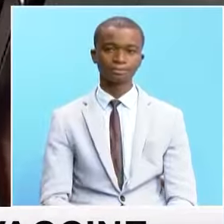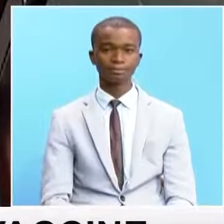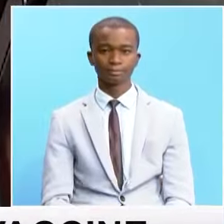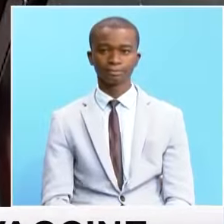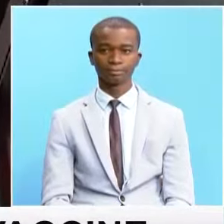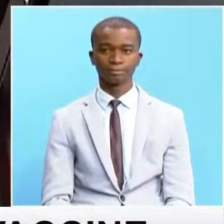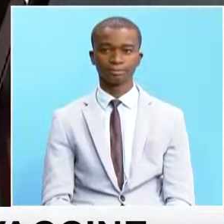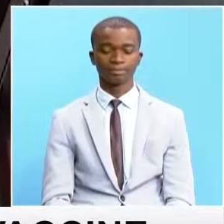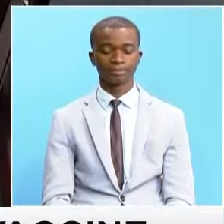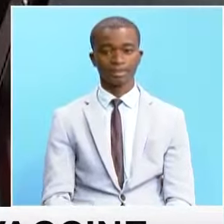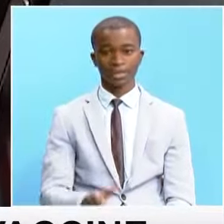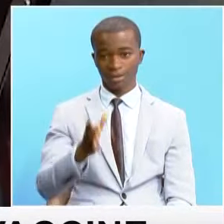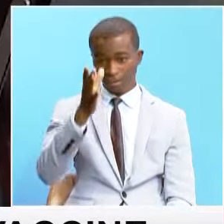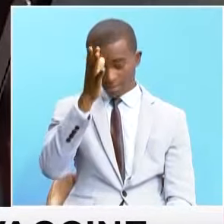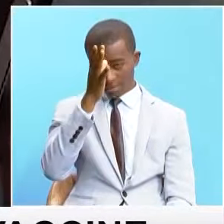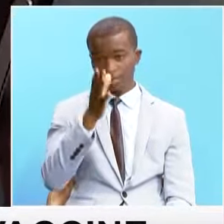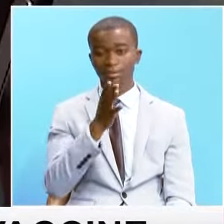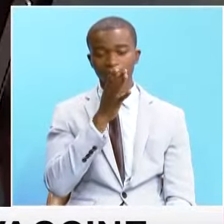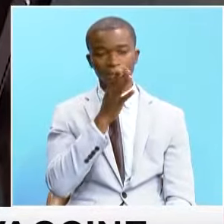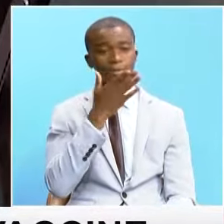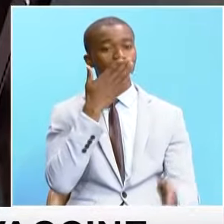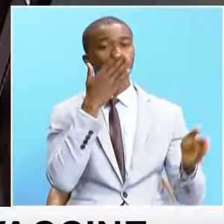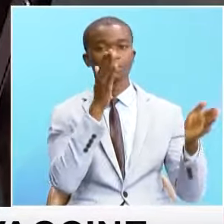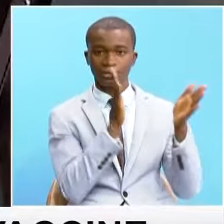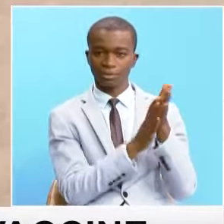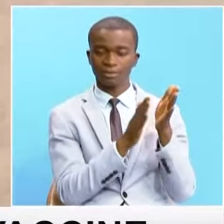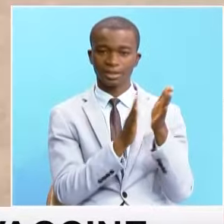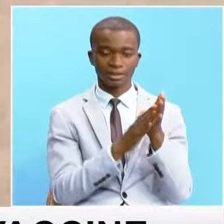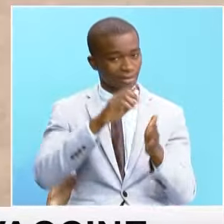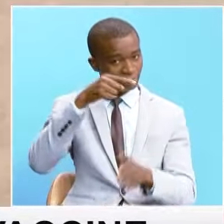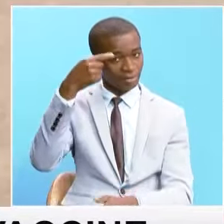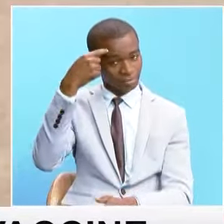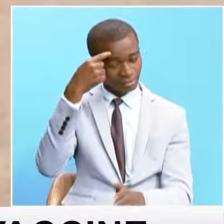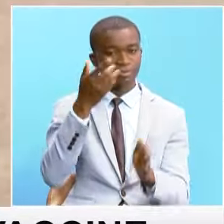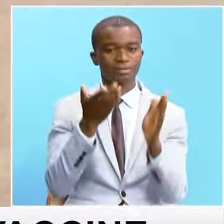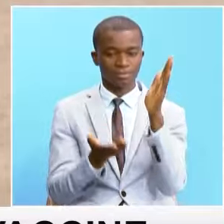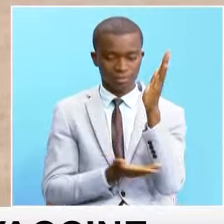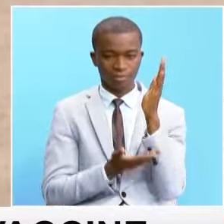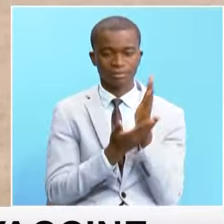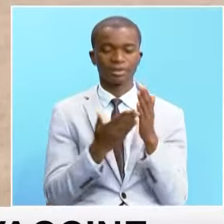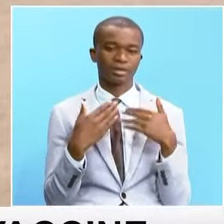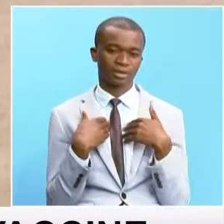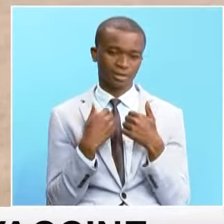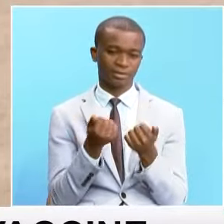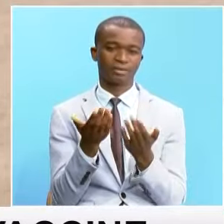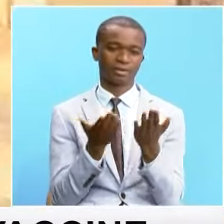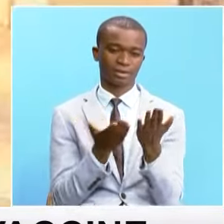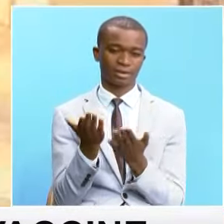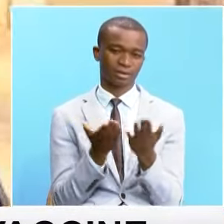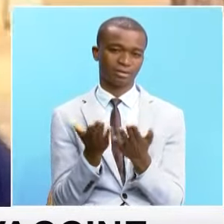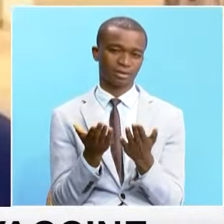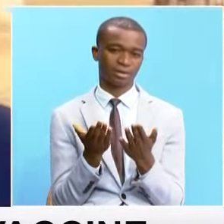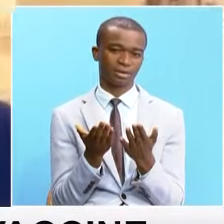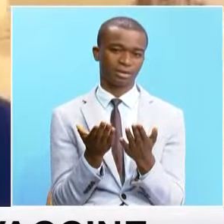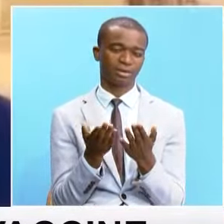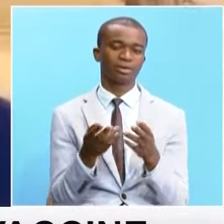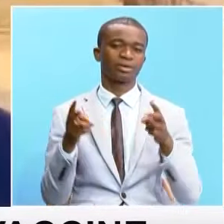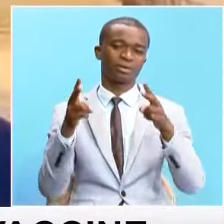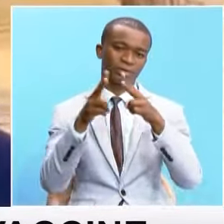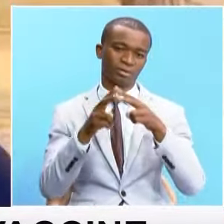And parents in the area have commended the government for improved healthcare services in rural areas. We'd like to thank our